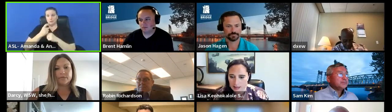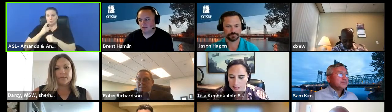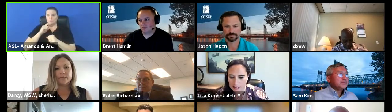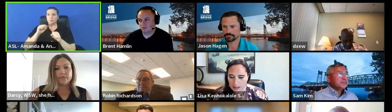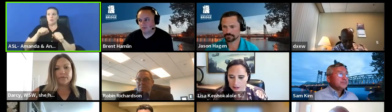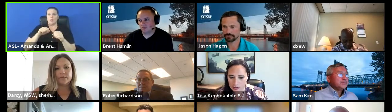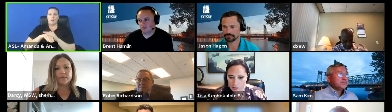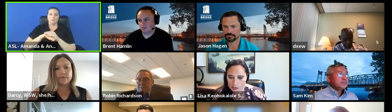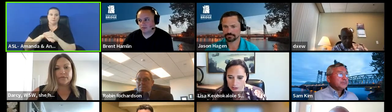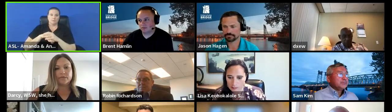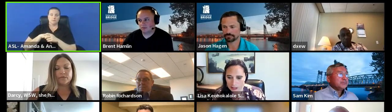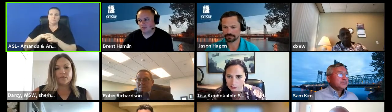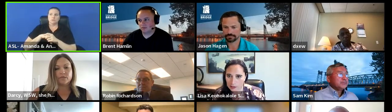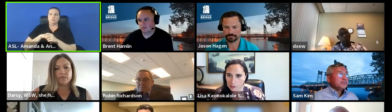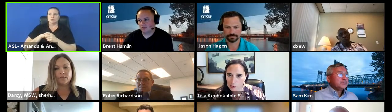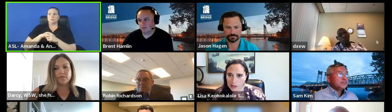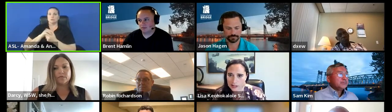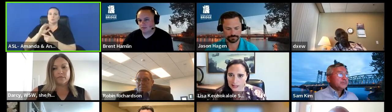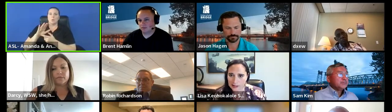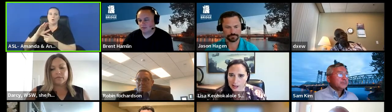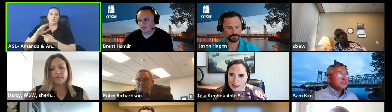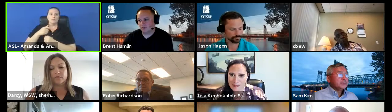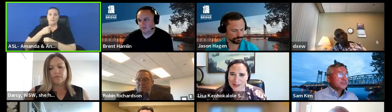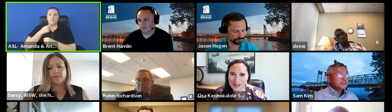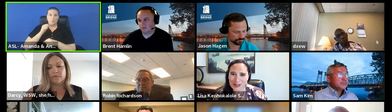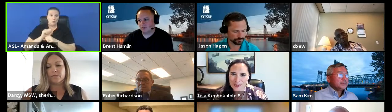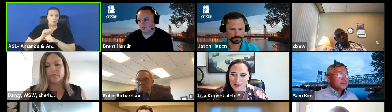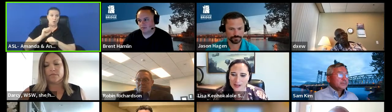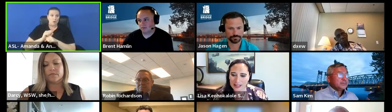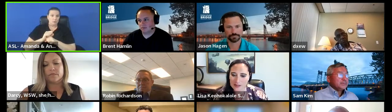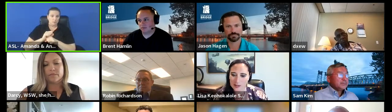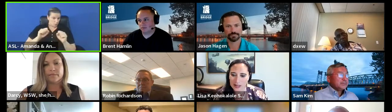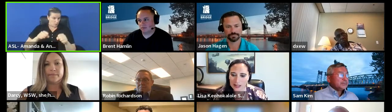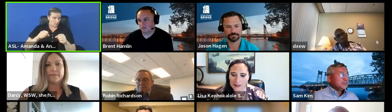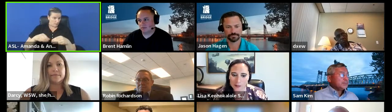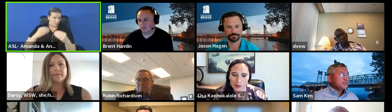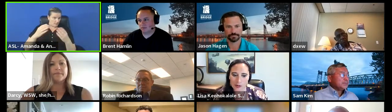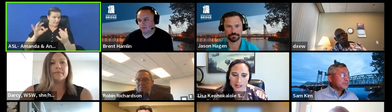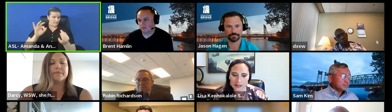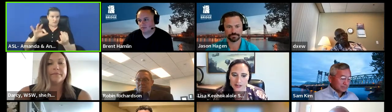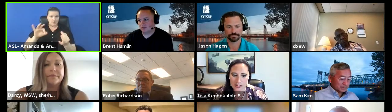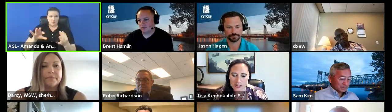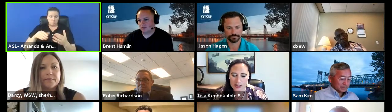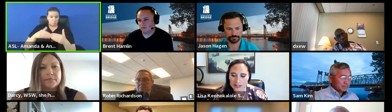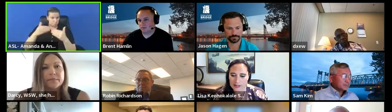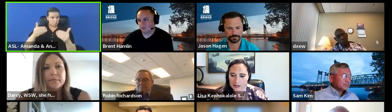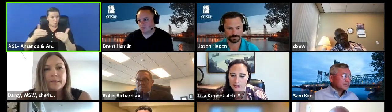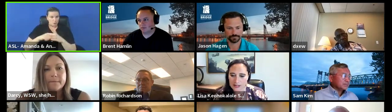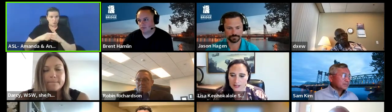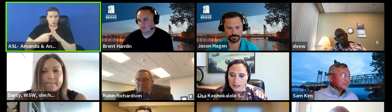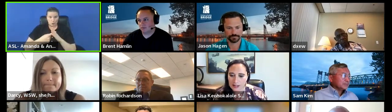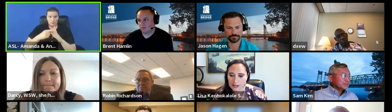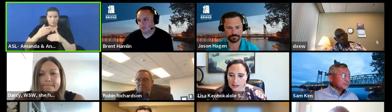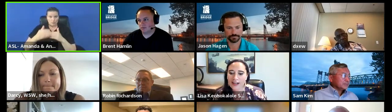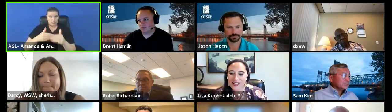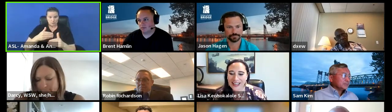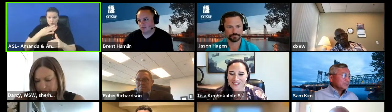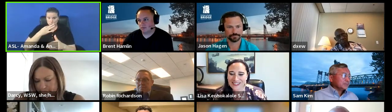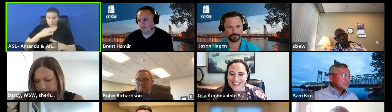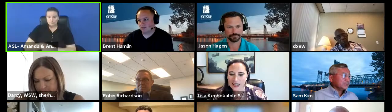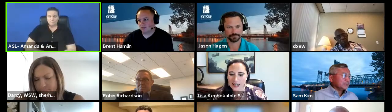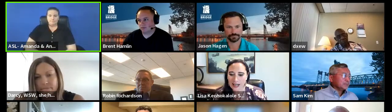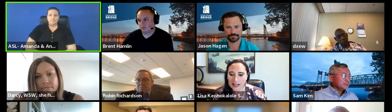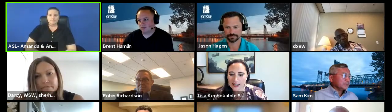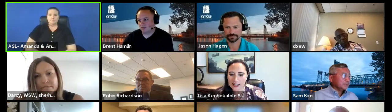access your microphone works and you're able to provide us feedback, and then we'll go ahead and start the clock as soon as.